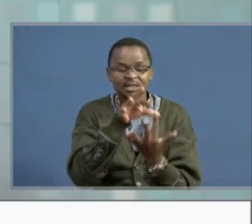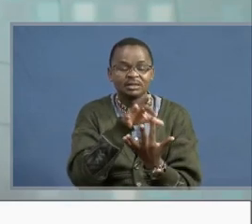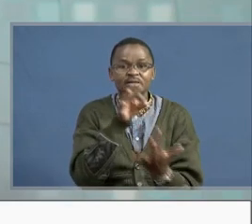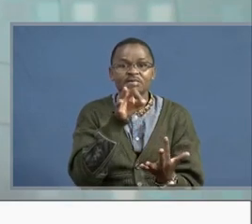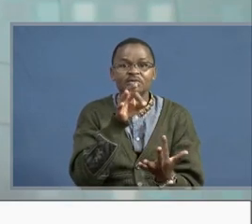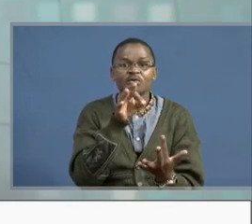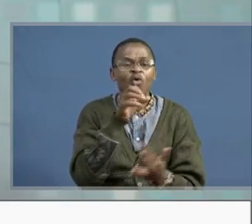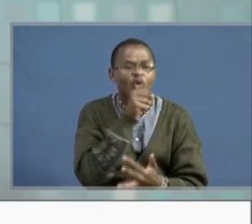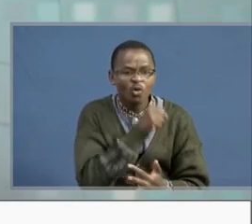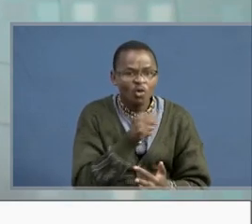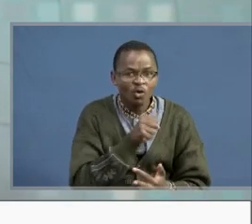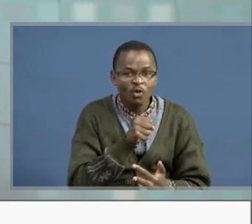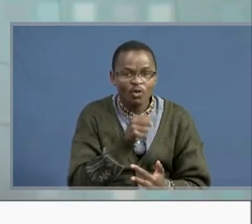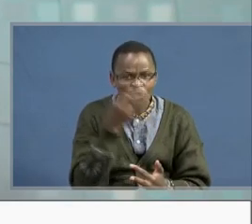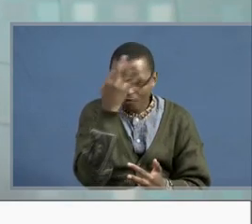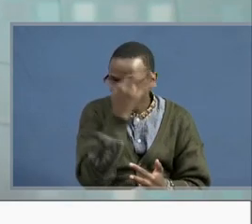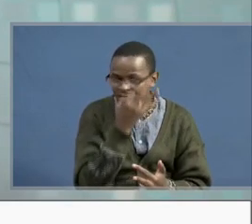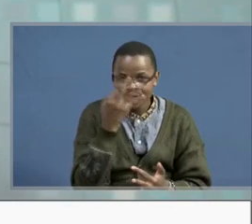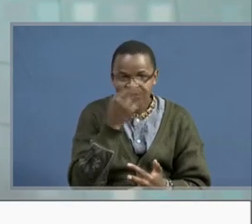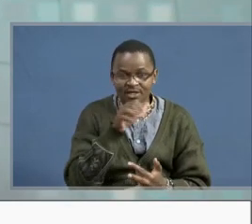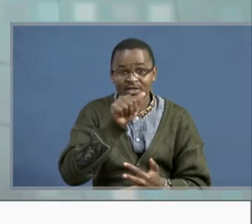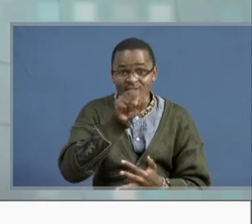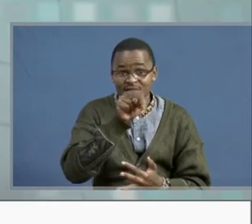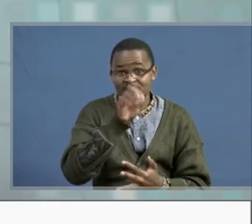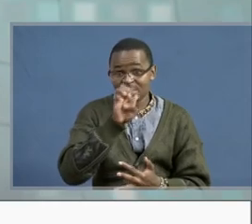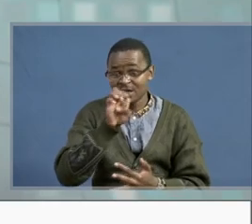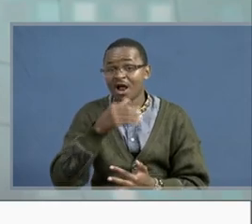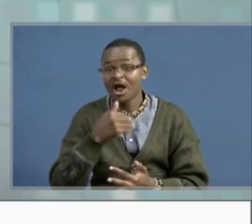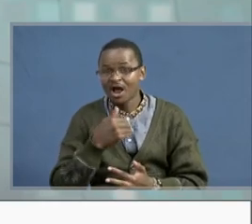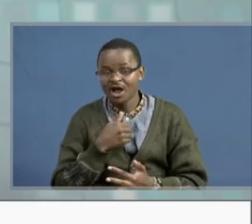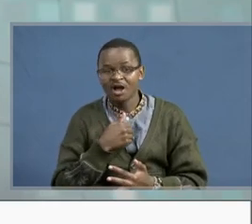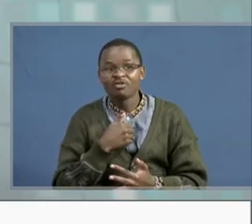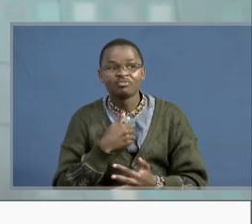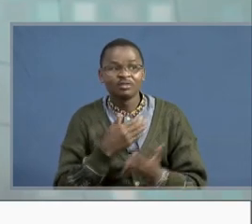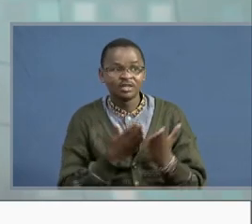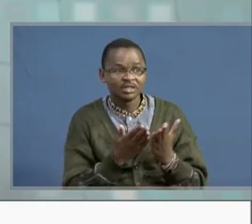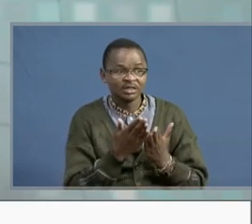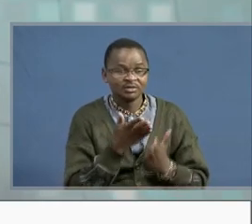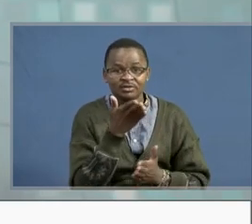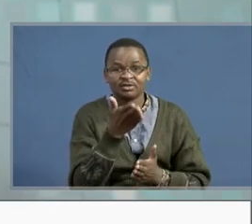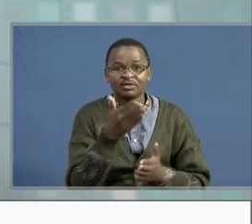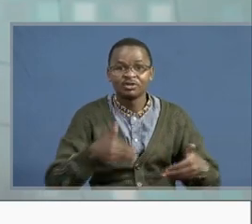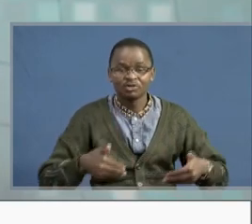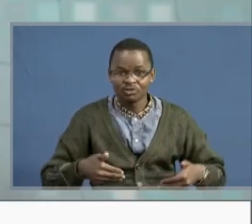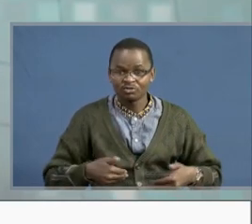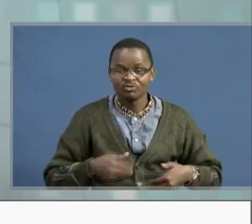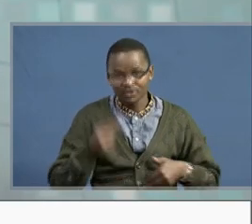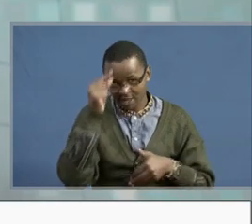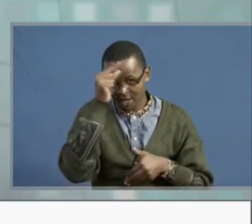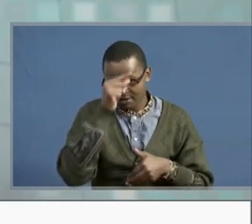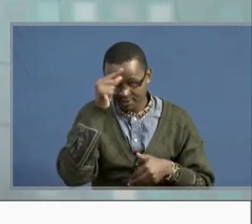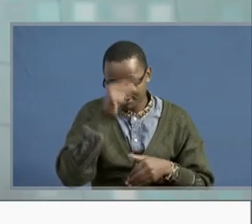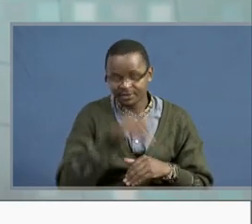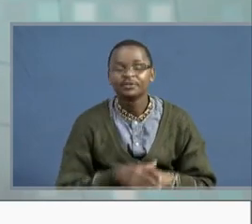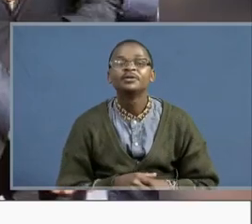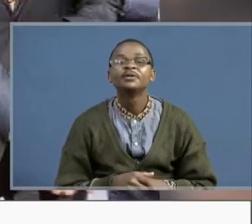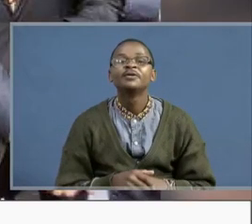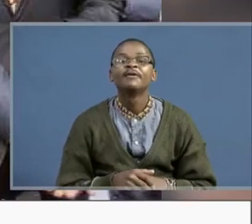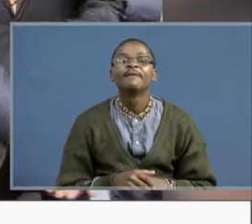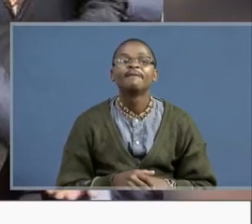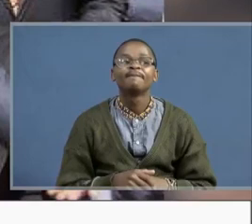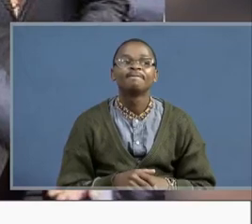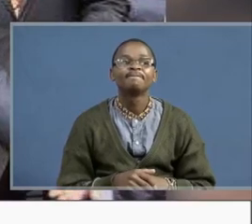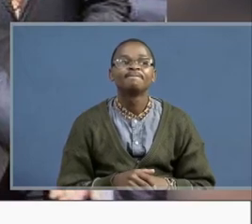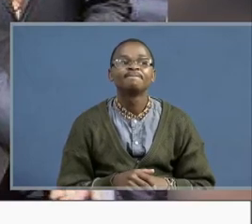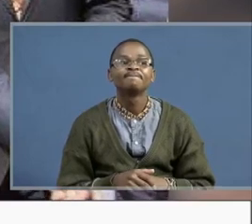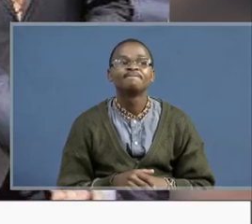appointed the old faces, and Macharia looks at the elderly serving in this youthful government.